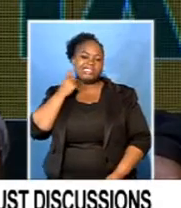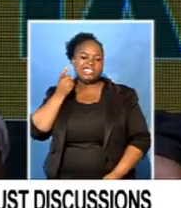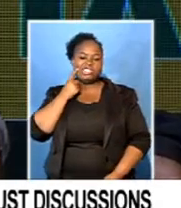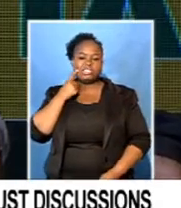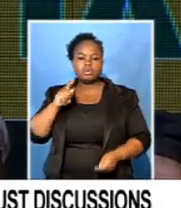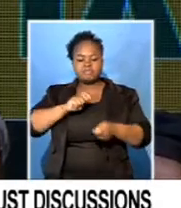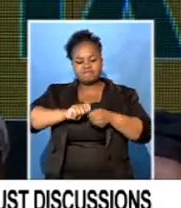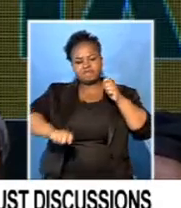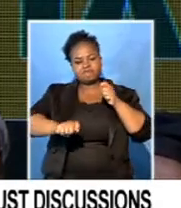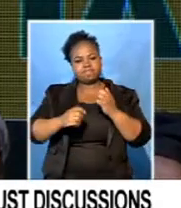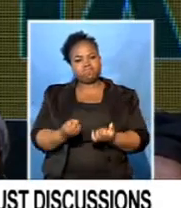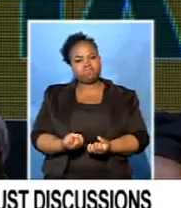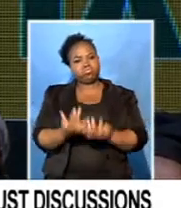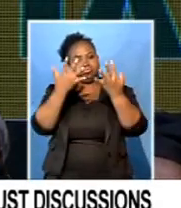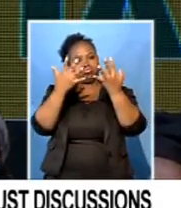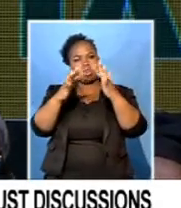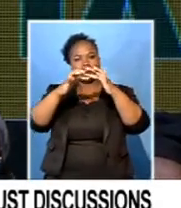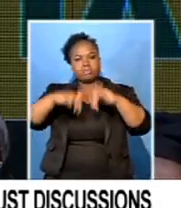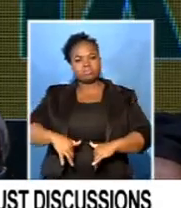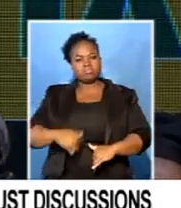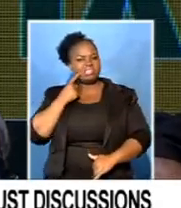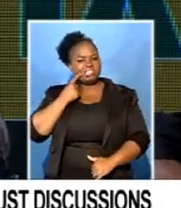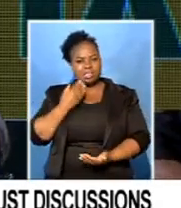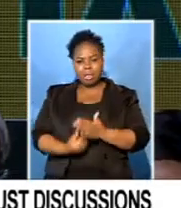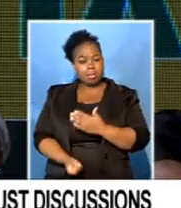just put an explosive, it is down.